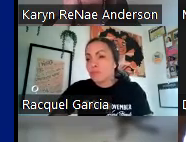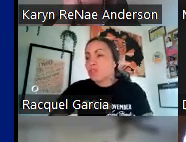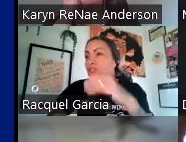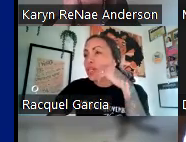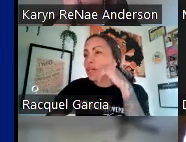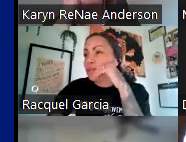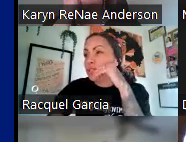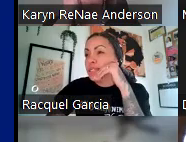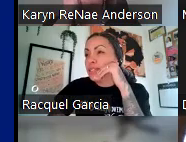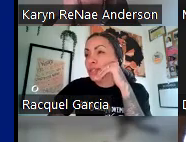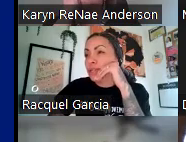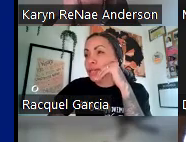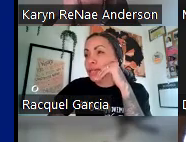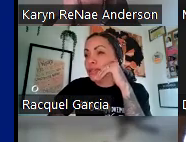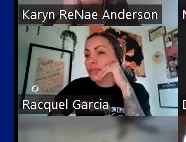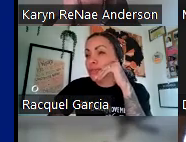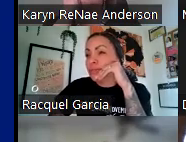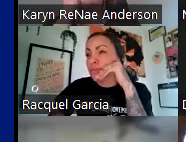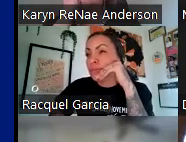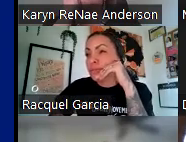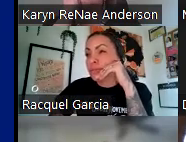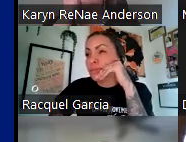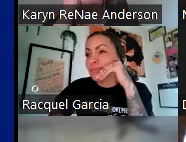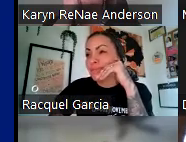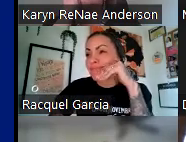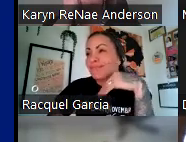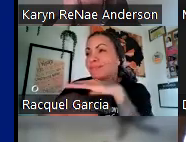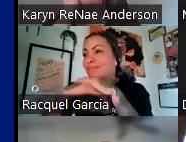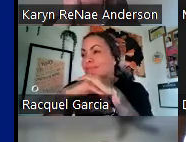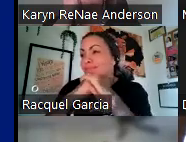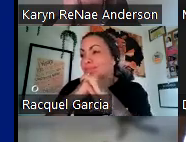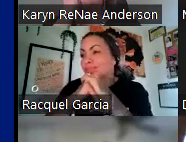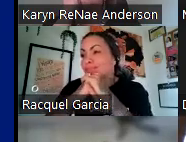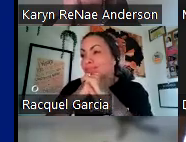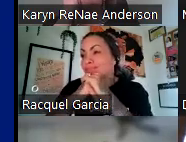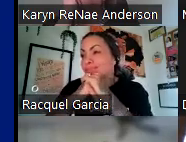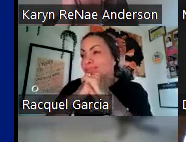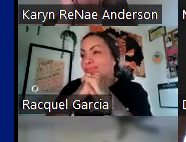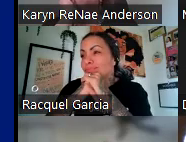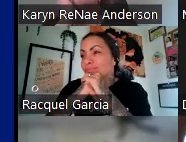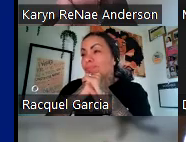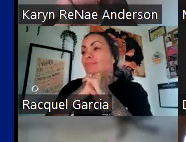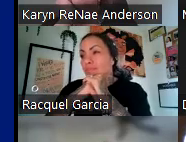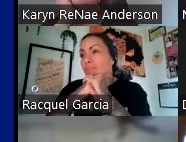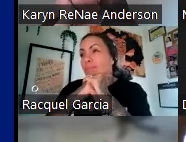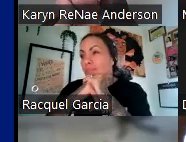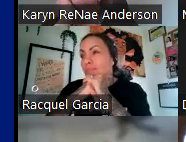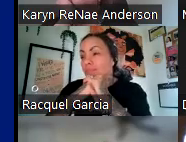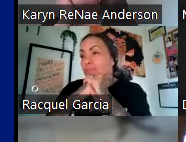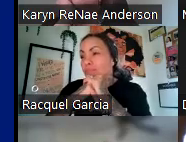Tina Rowe. Jesse's no longer on council. Okay. And neither is Tina. Okay.